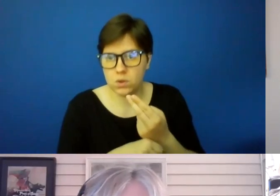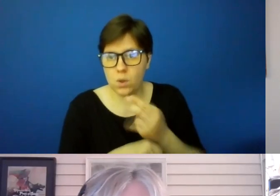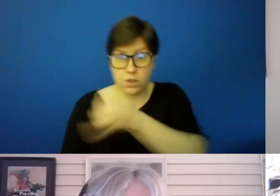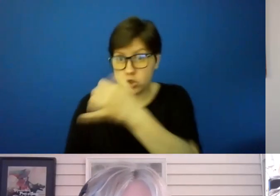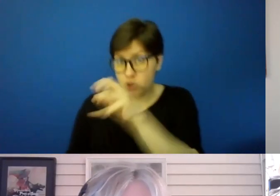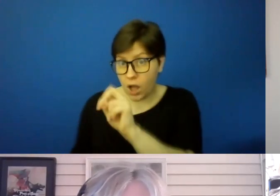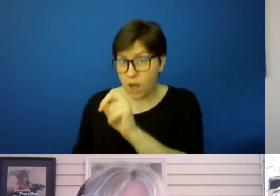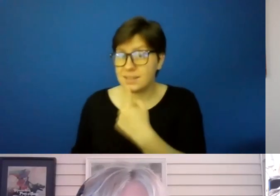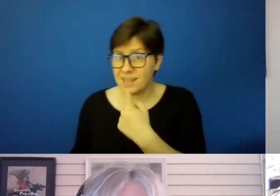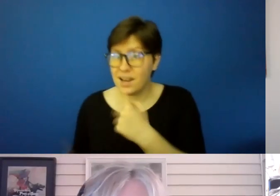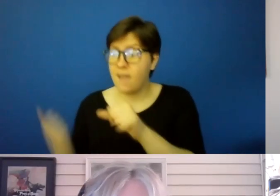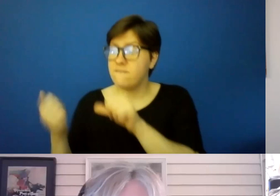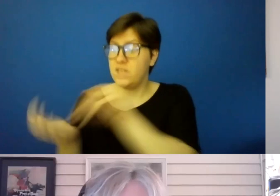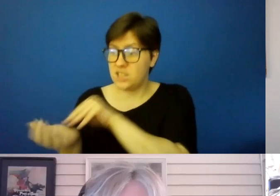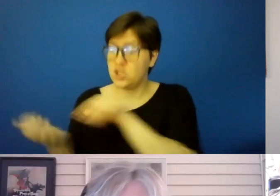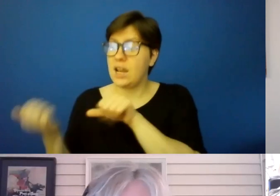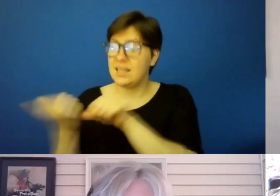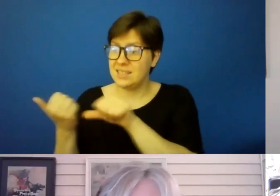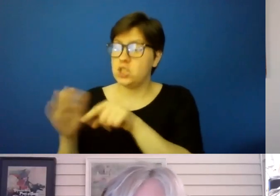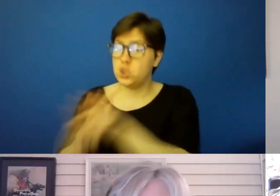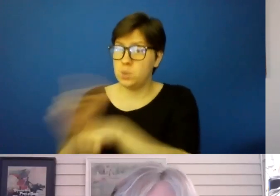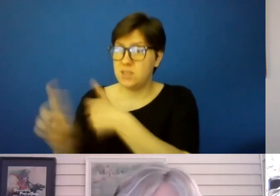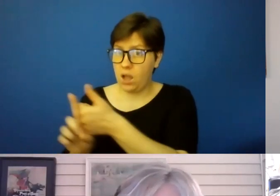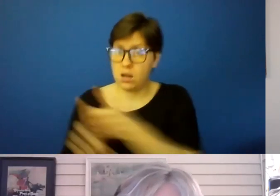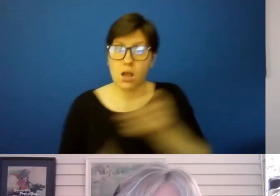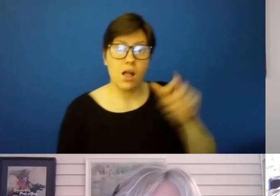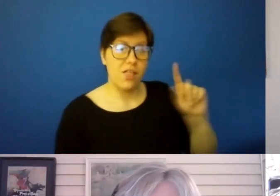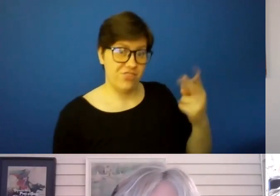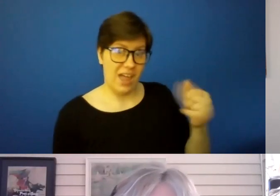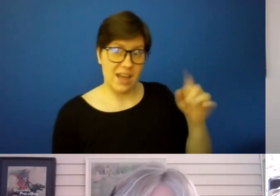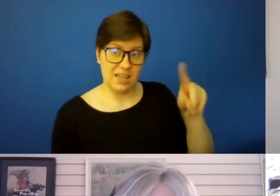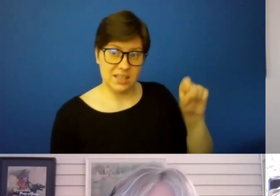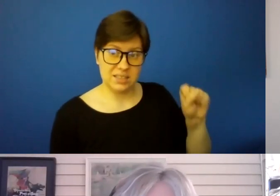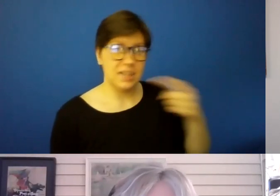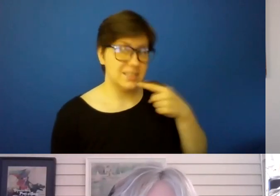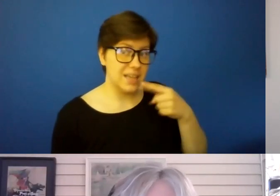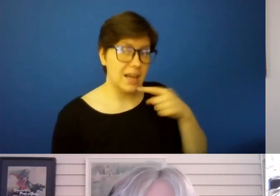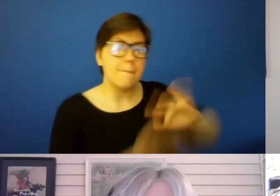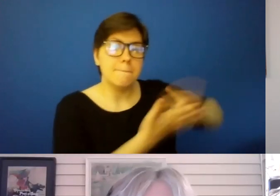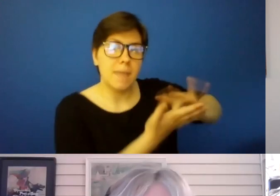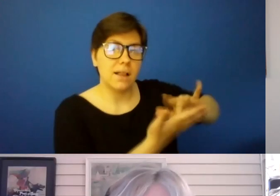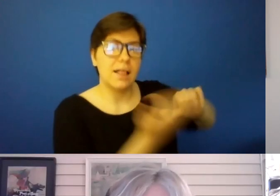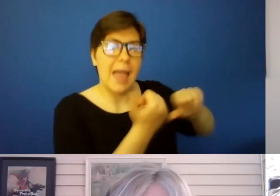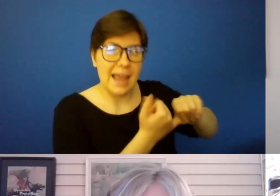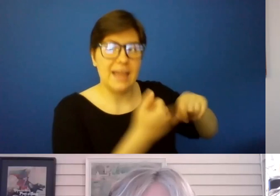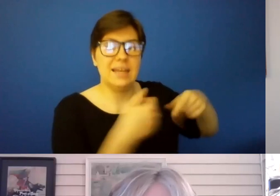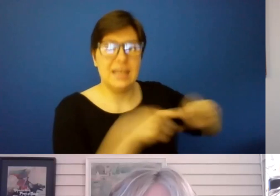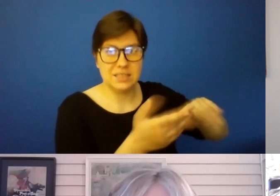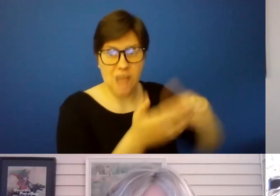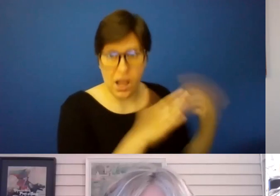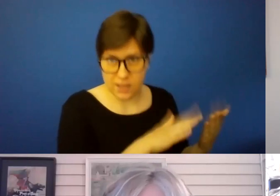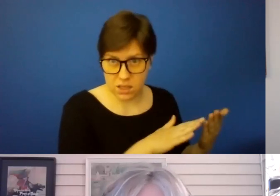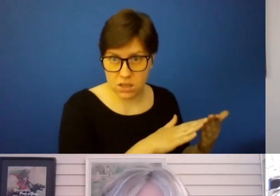it's physician-assisted suicide, and with Thaddeus, it's medical aid in dying. And